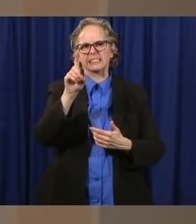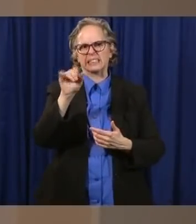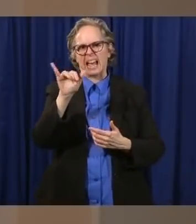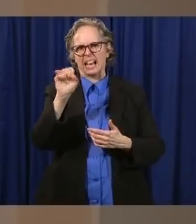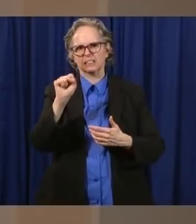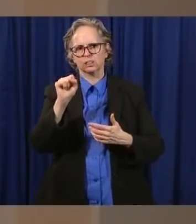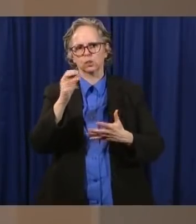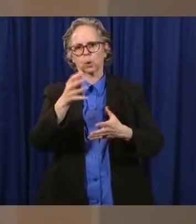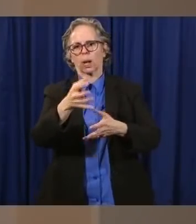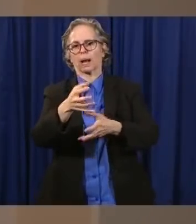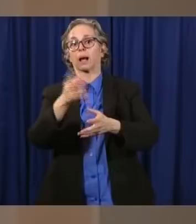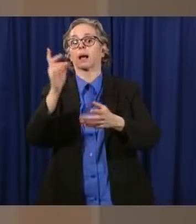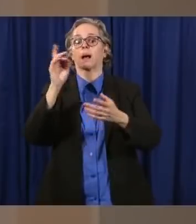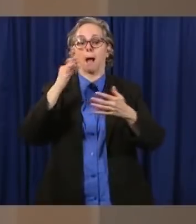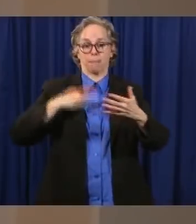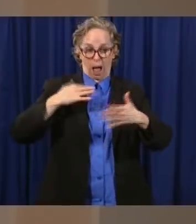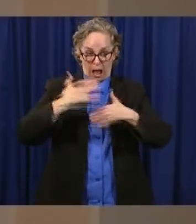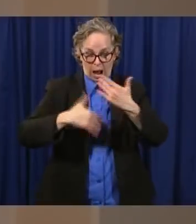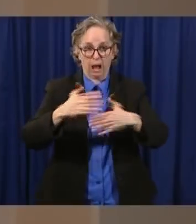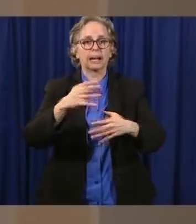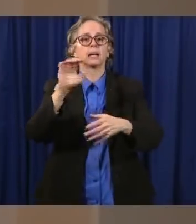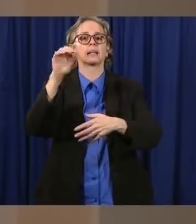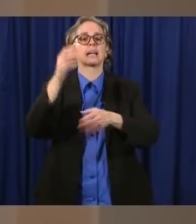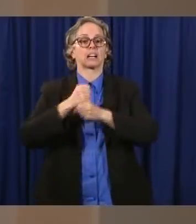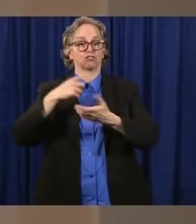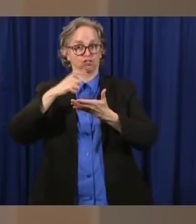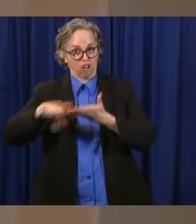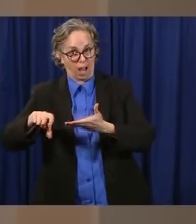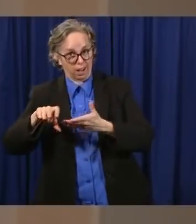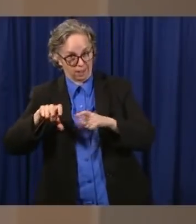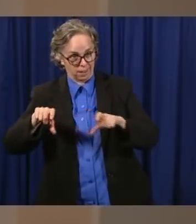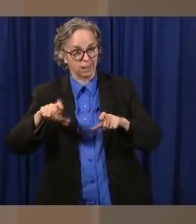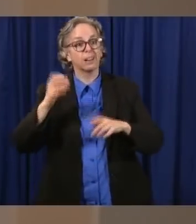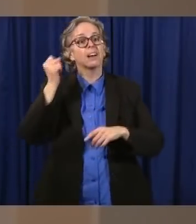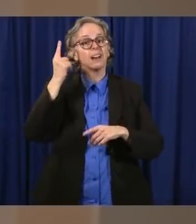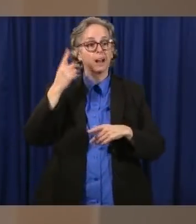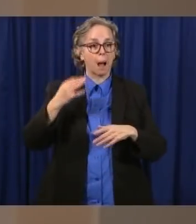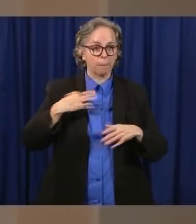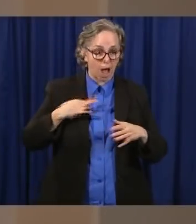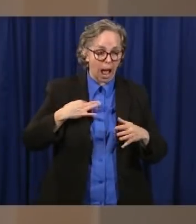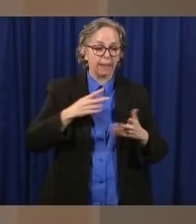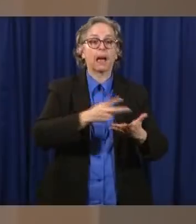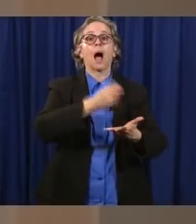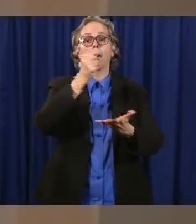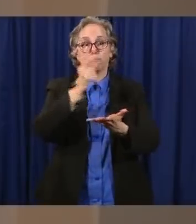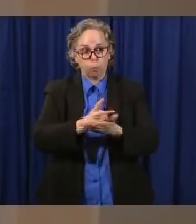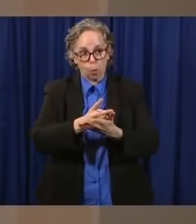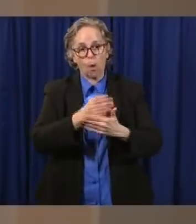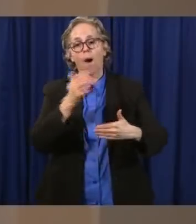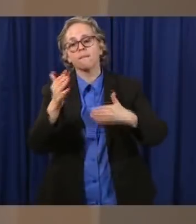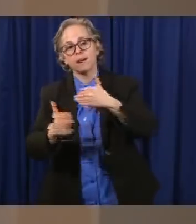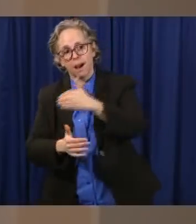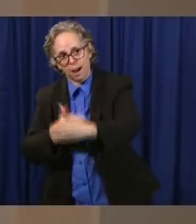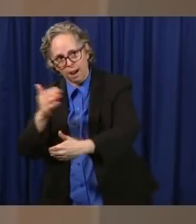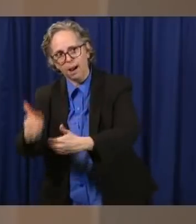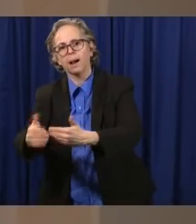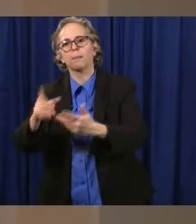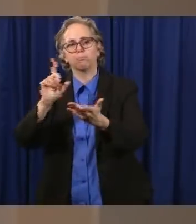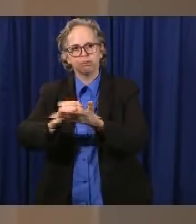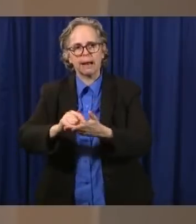Once they apply, it gets approved, that gets processed and gets out the door. In this particular